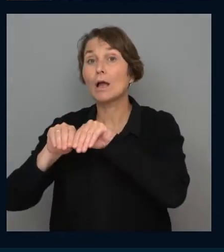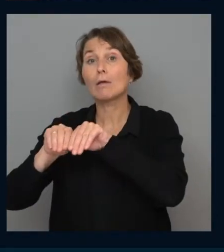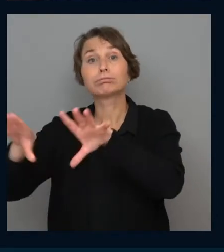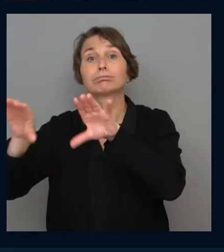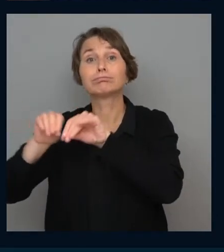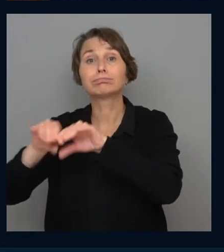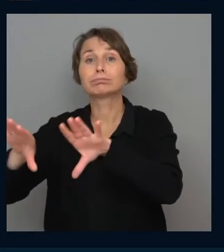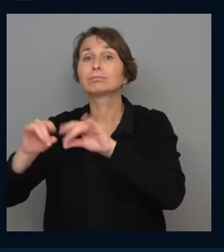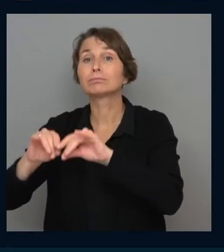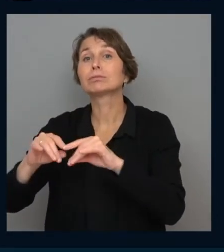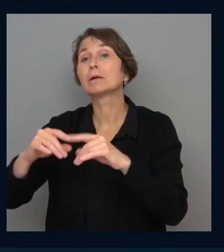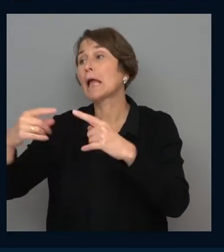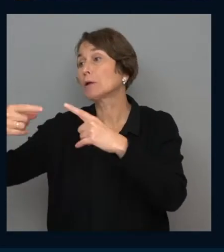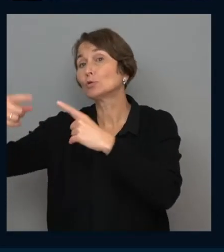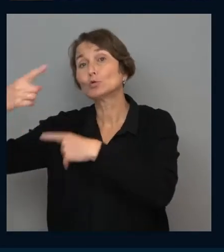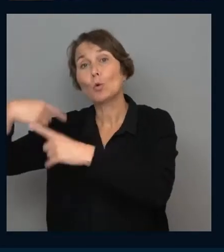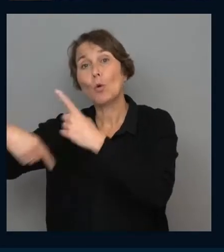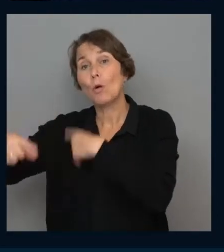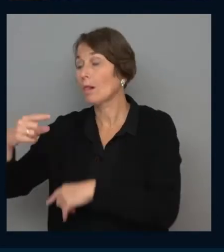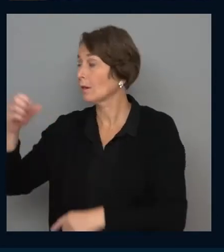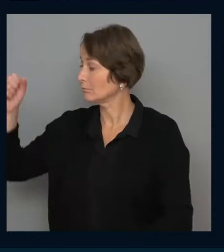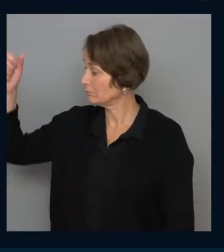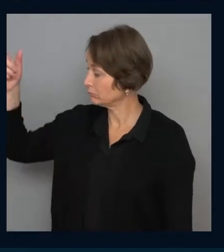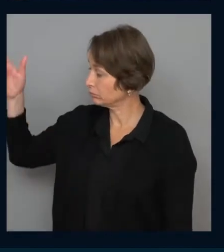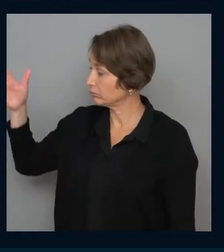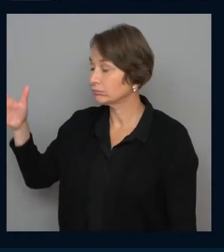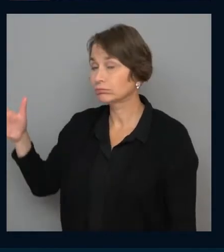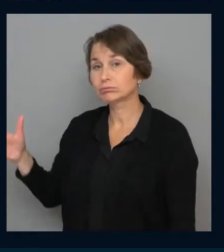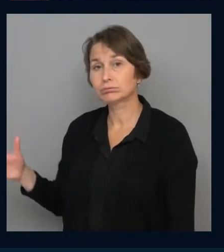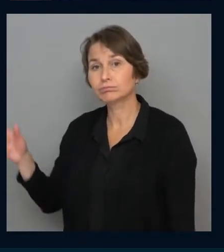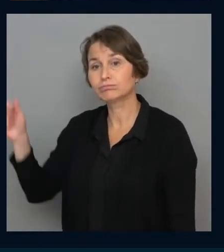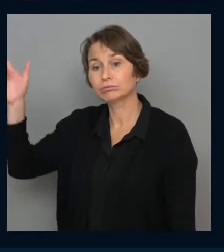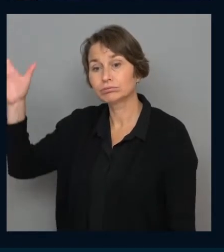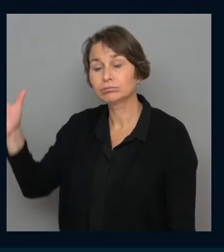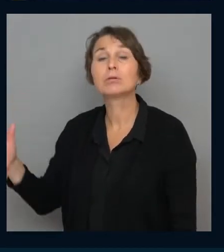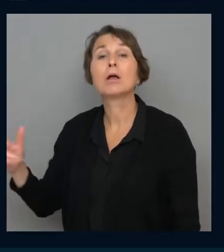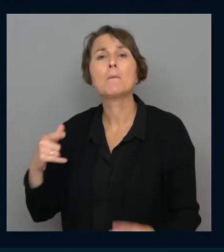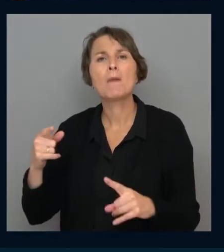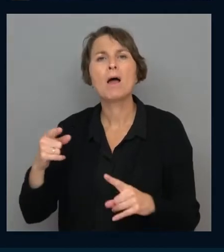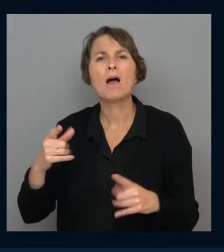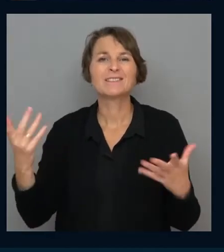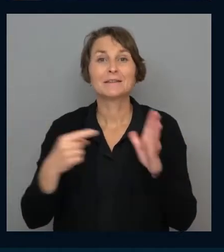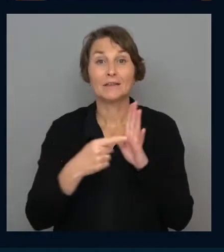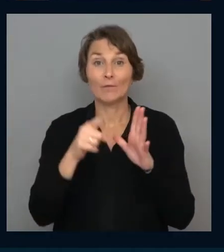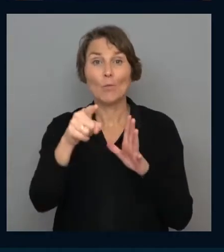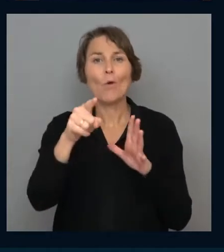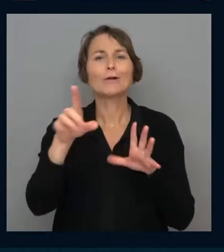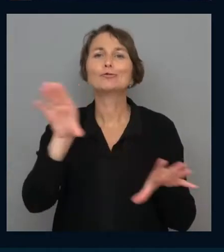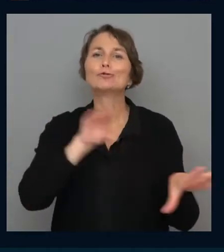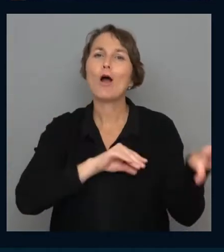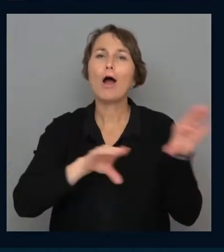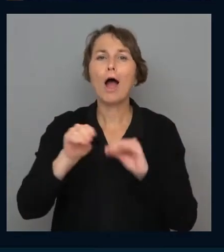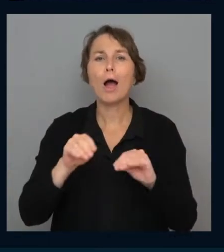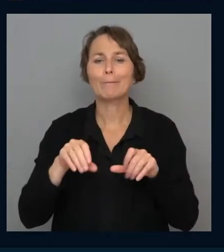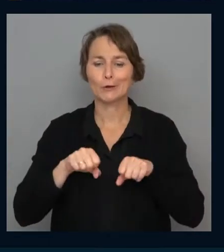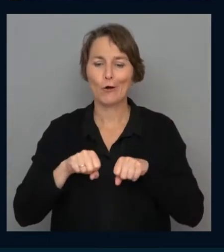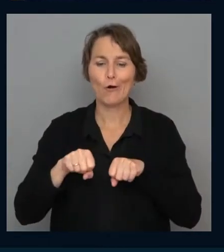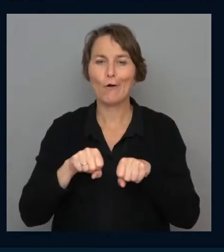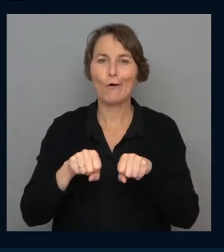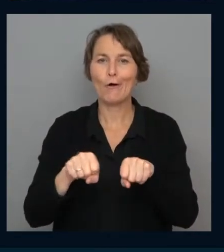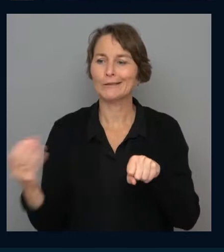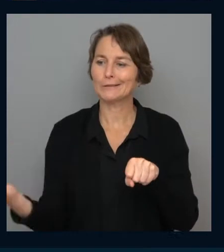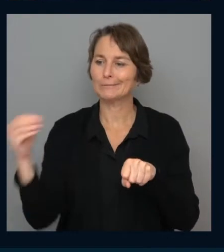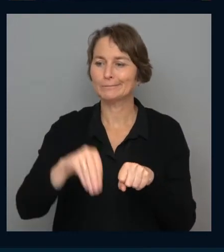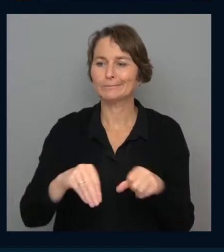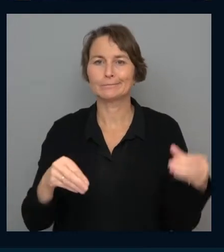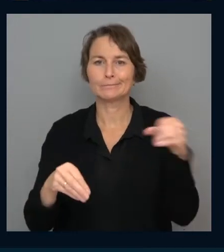it. We can, put in some items into our cart. We can go shopping. But let's look at the top here. We have this element here where it says free shipping